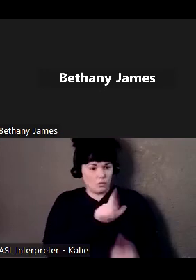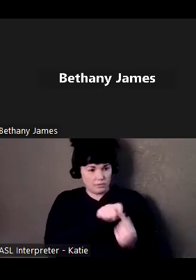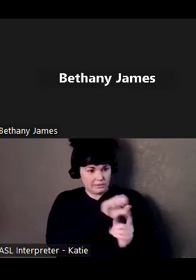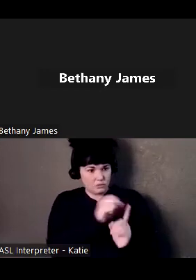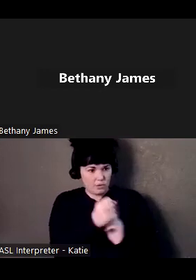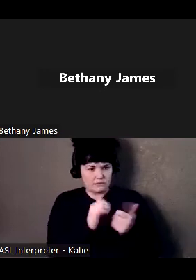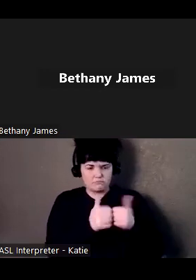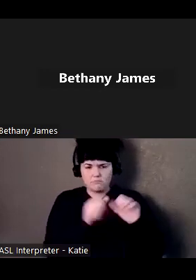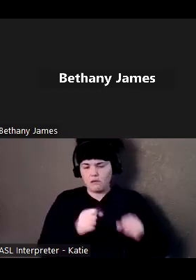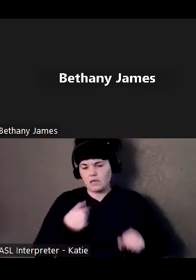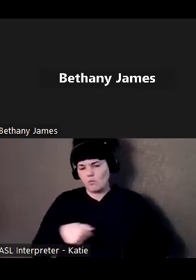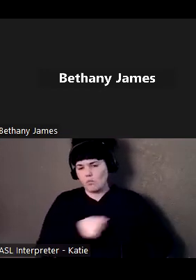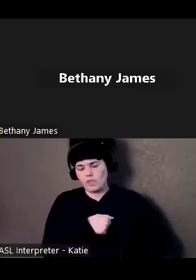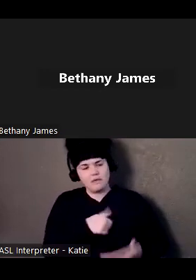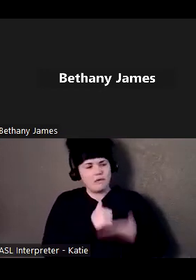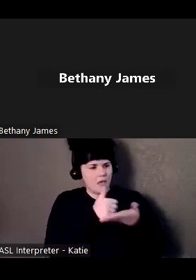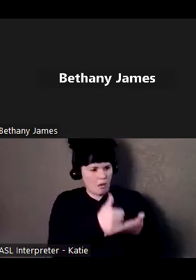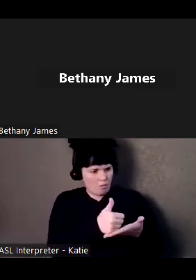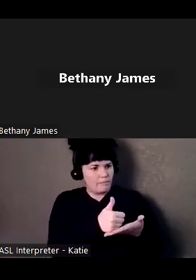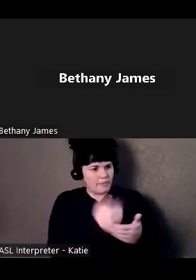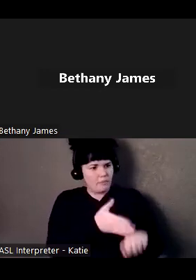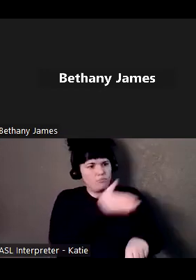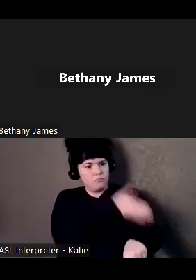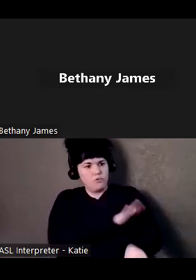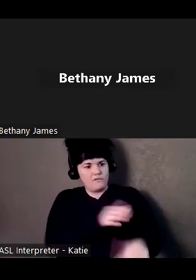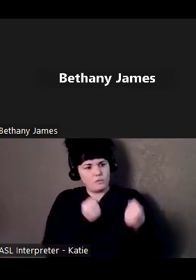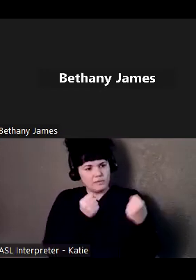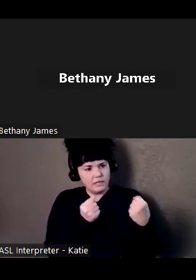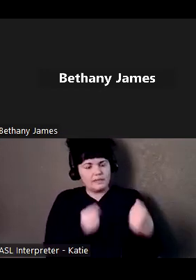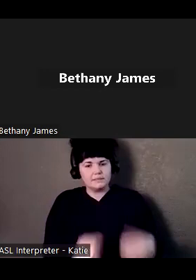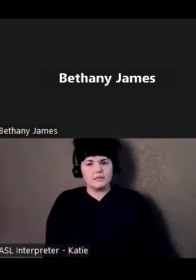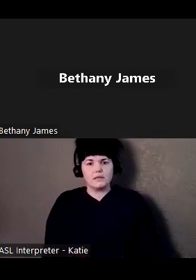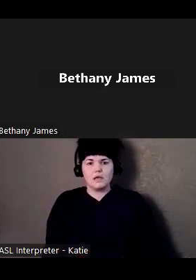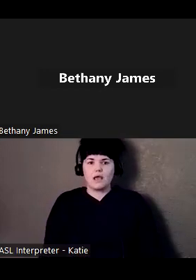to help you build that resilience? And,